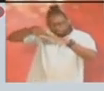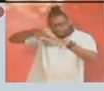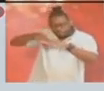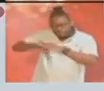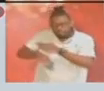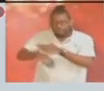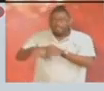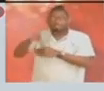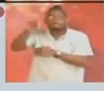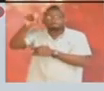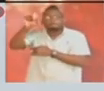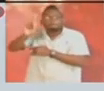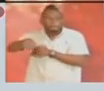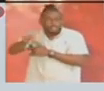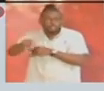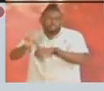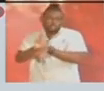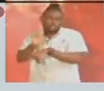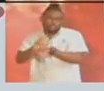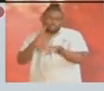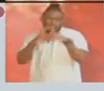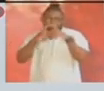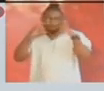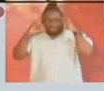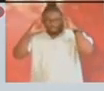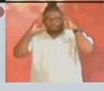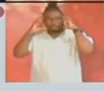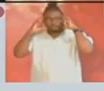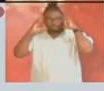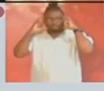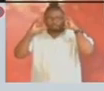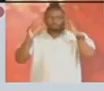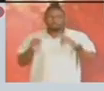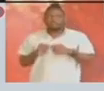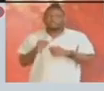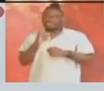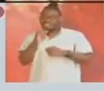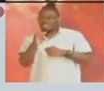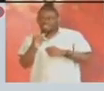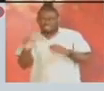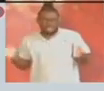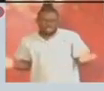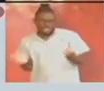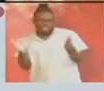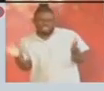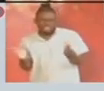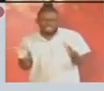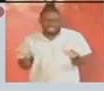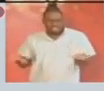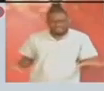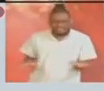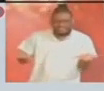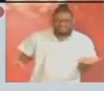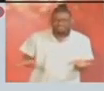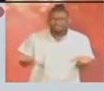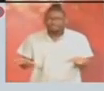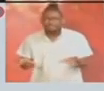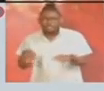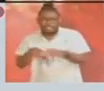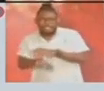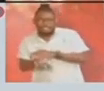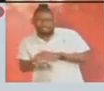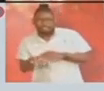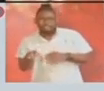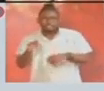are worn at all times. Do not encourage any activity in your places of worship